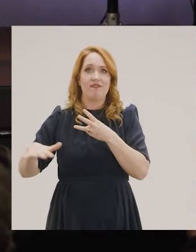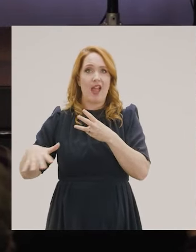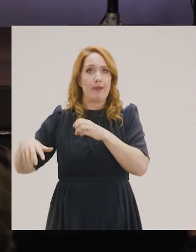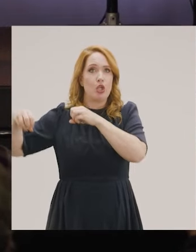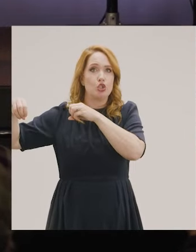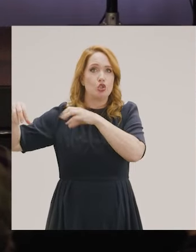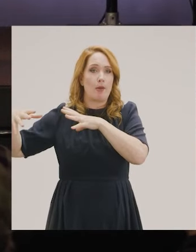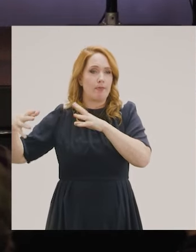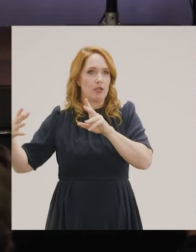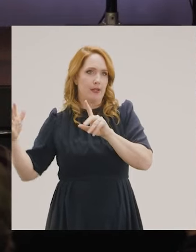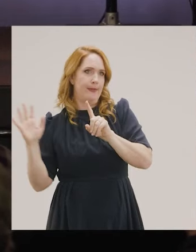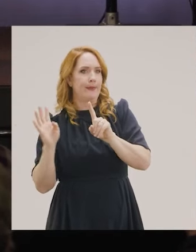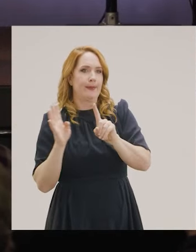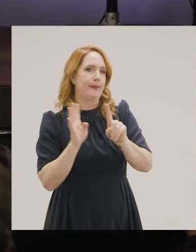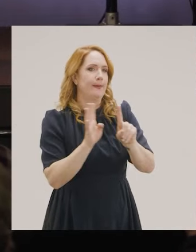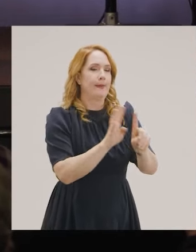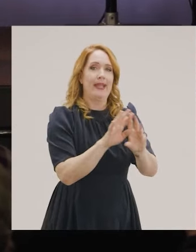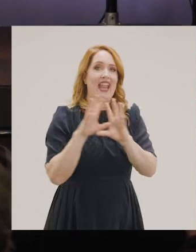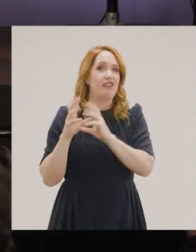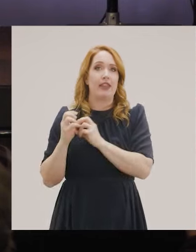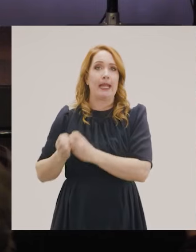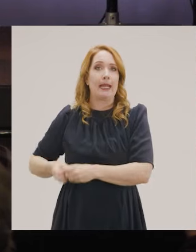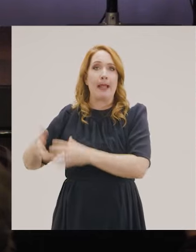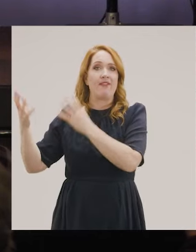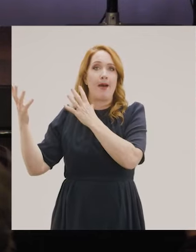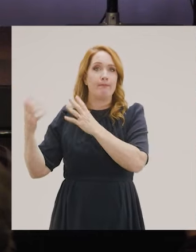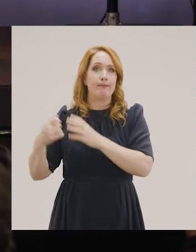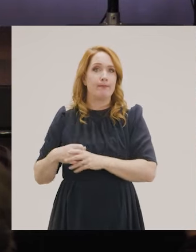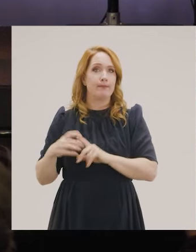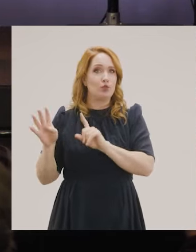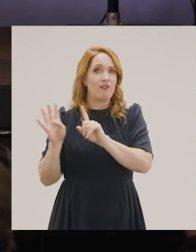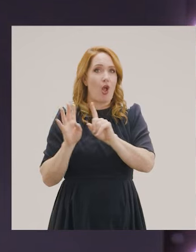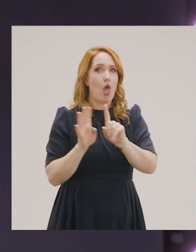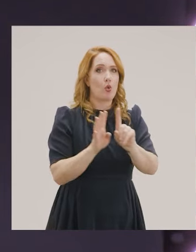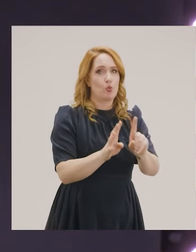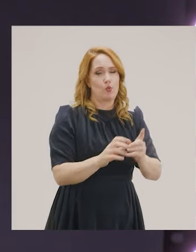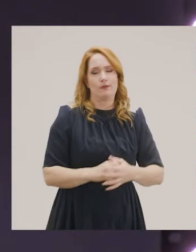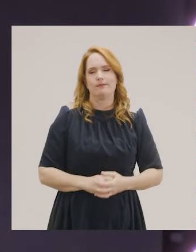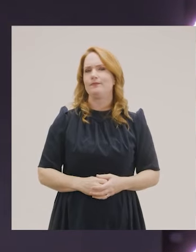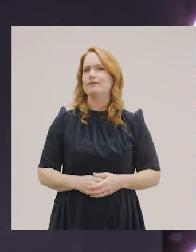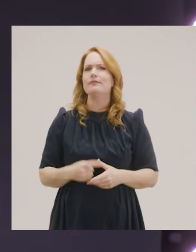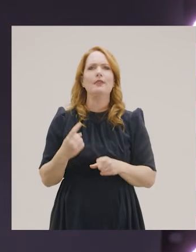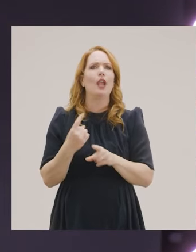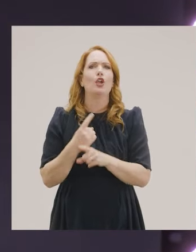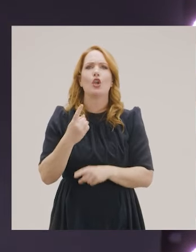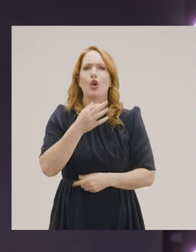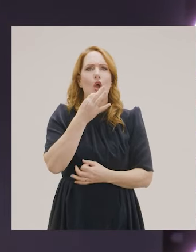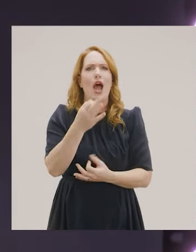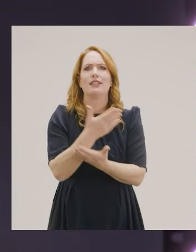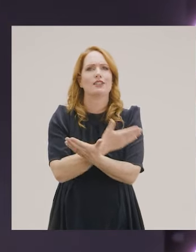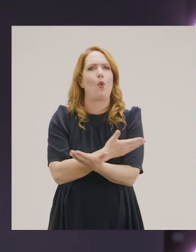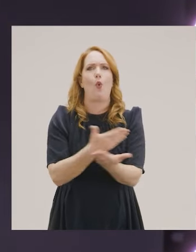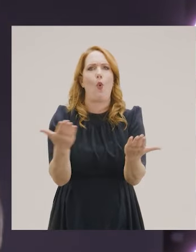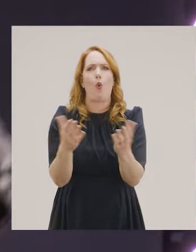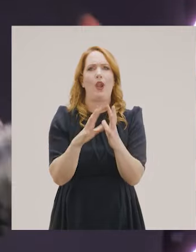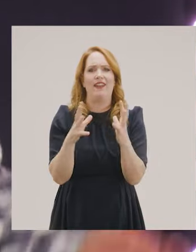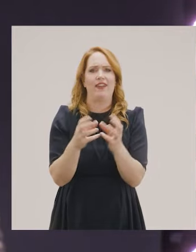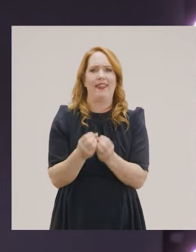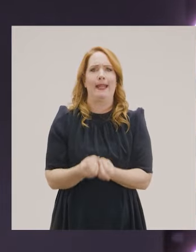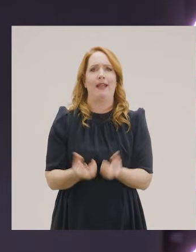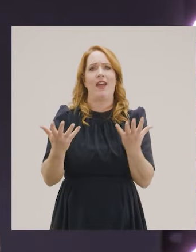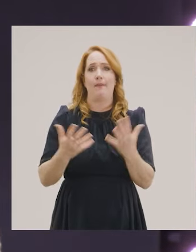left their families, and they went and followed Jesus. They just gave up the lot. Now notice God doesn't ask everybody to give